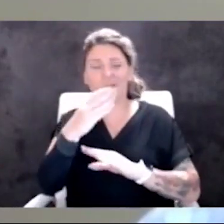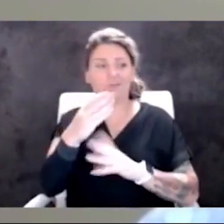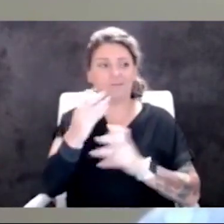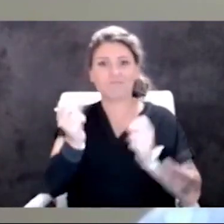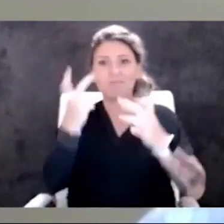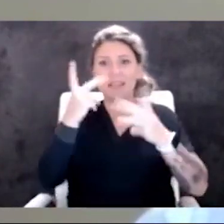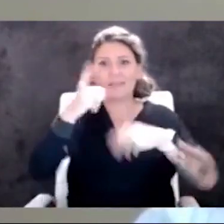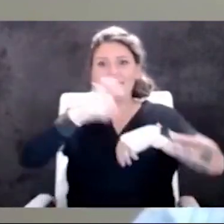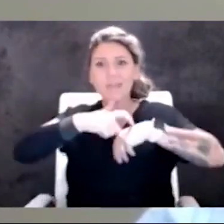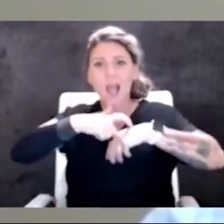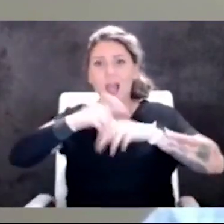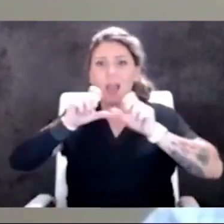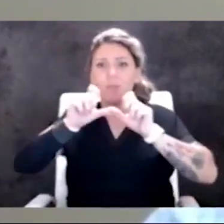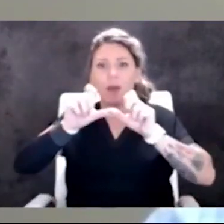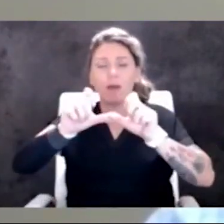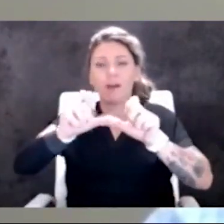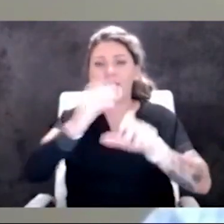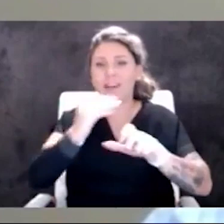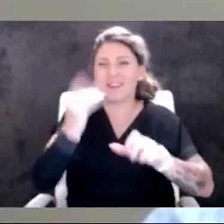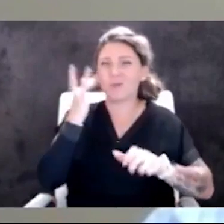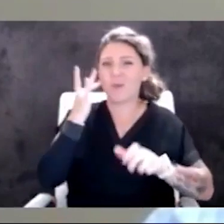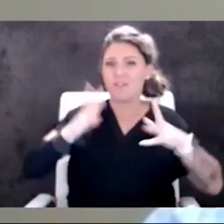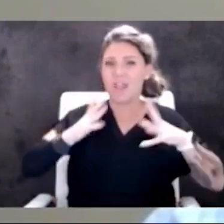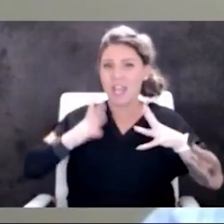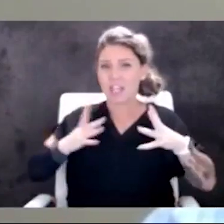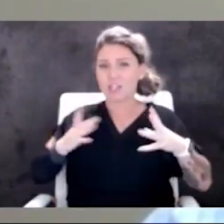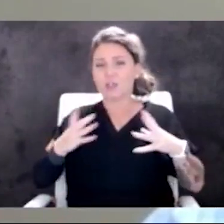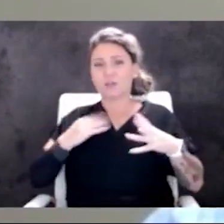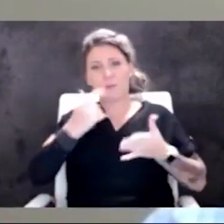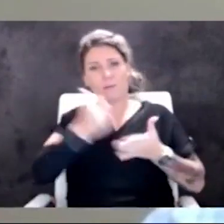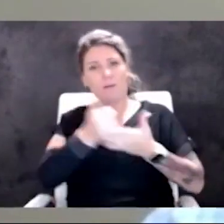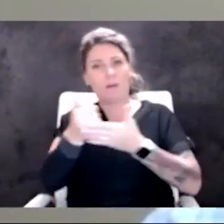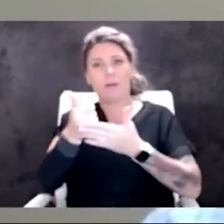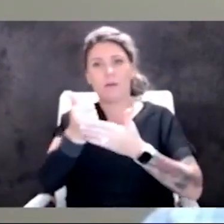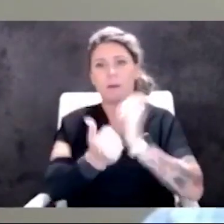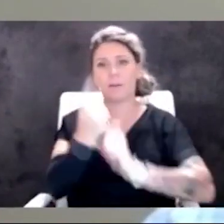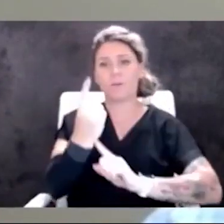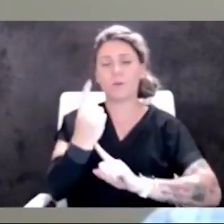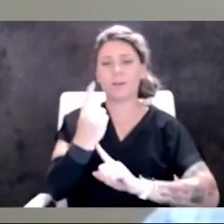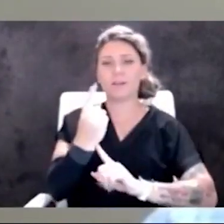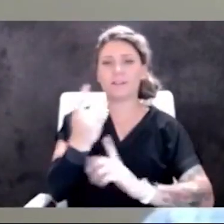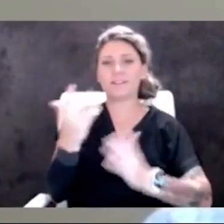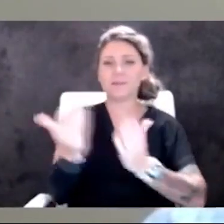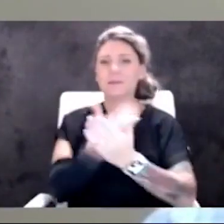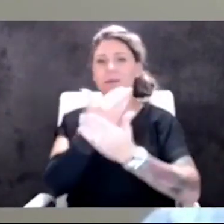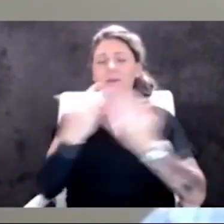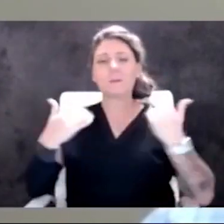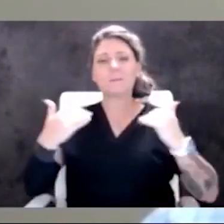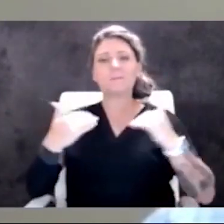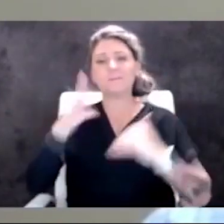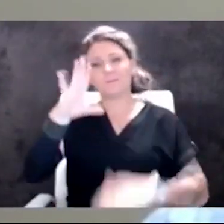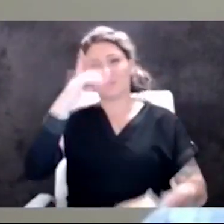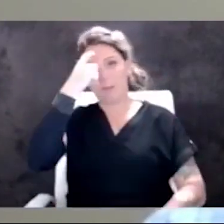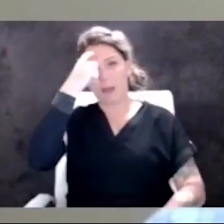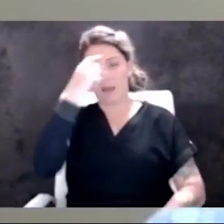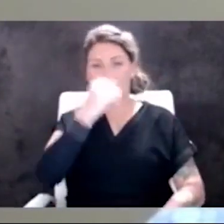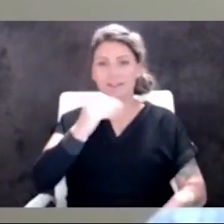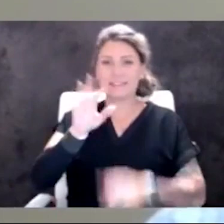get vacations and things. So I think it would help everyone kind of refresh their minds, refresh their